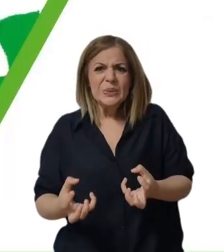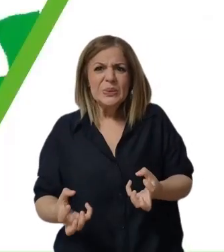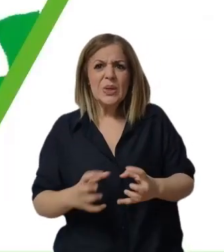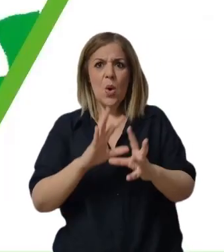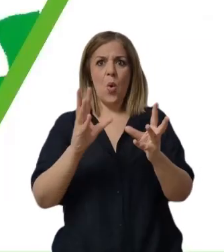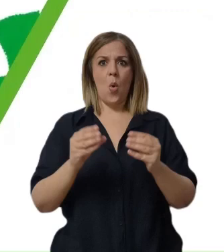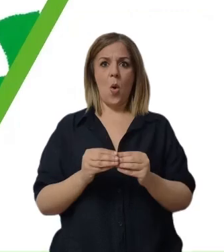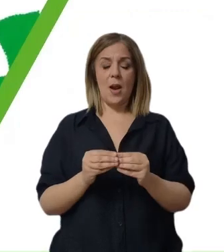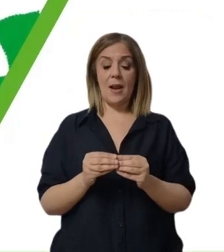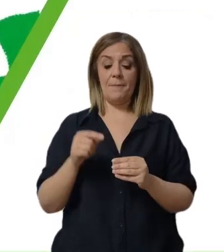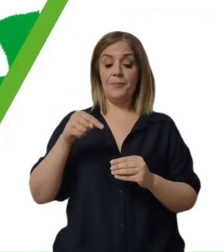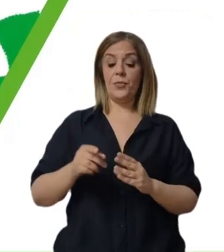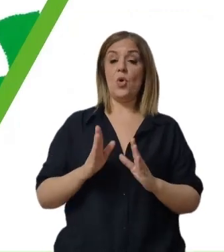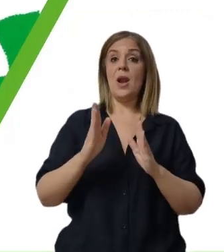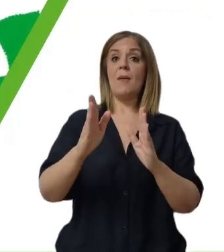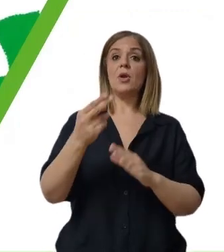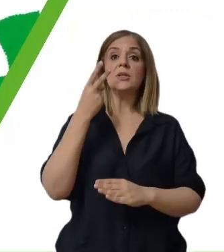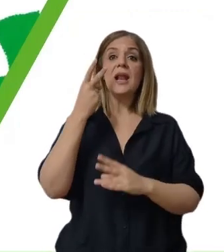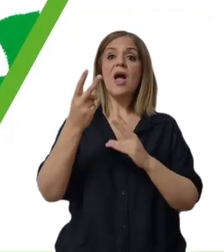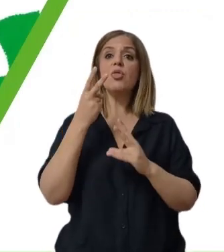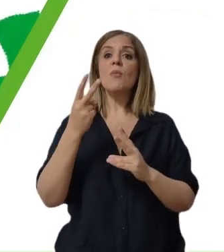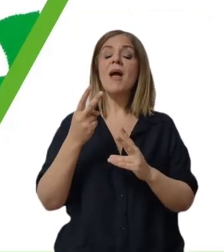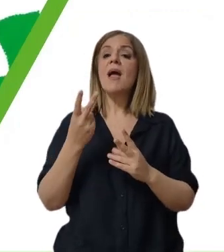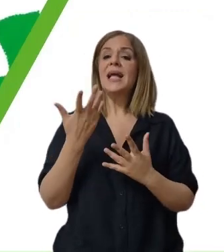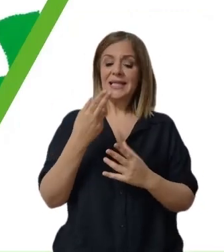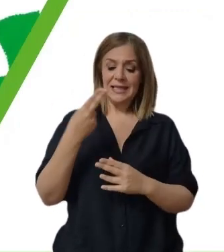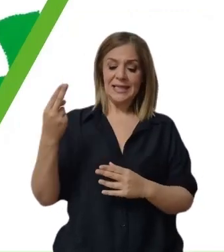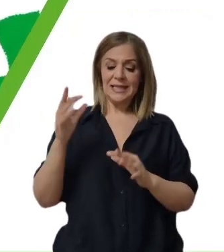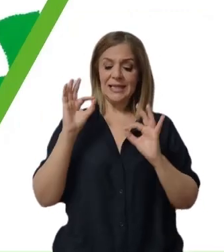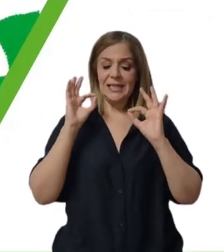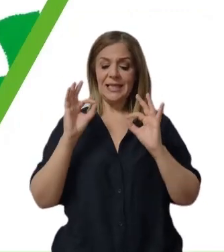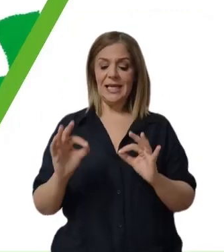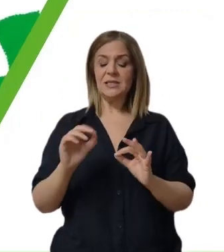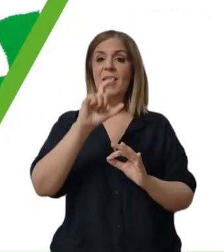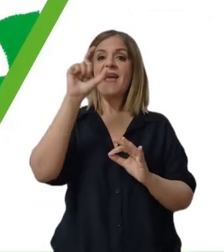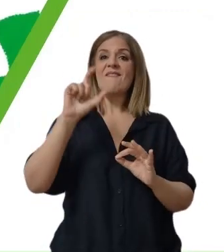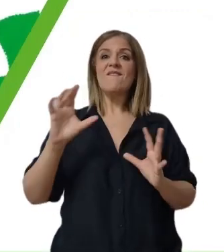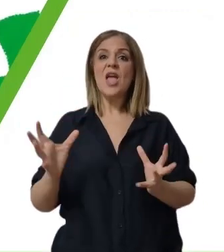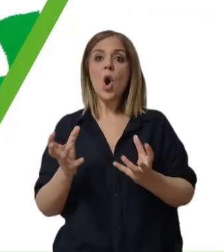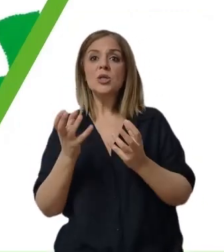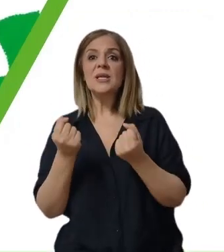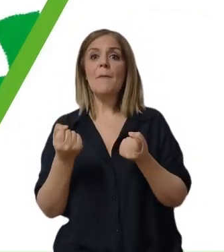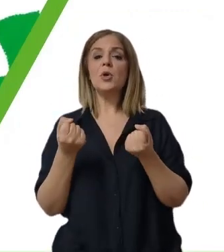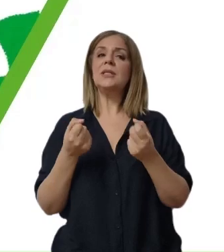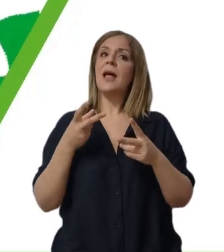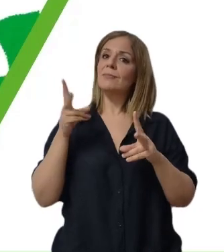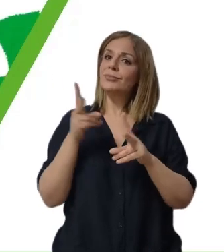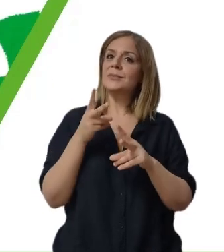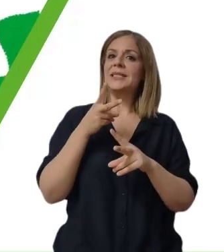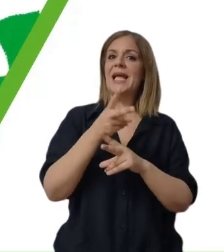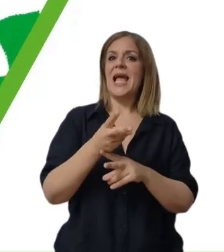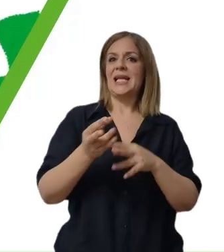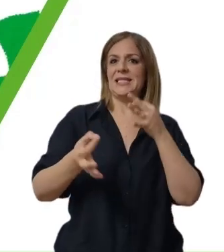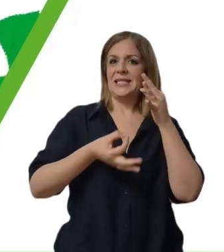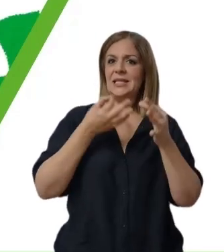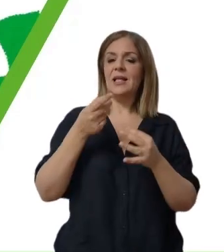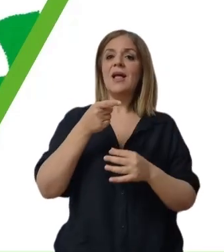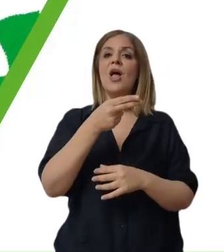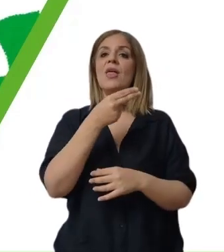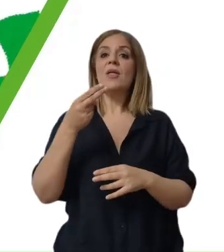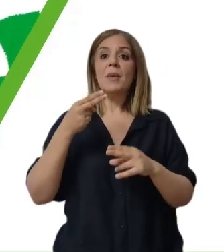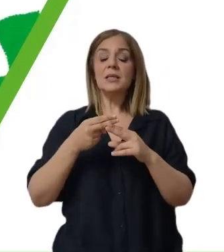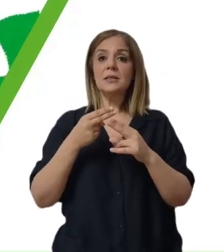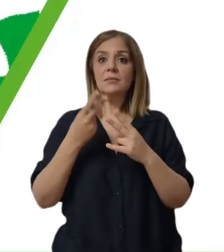Here we move on to see what sustainability is, and we'll have a short introduction to sustainability. Sustainability is about meeting